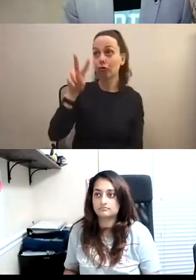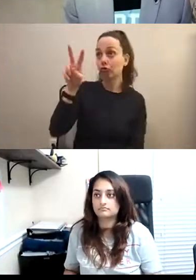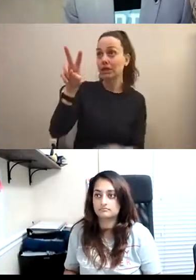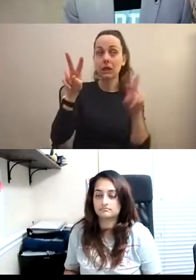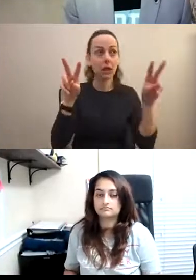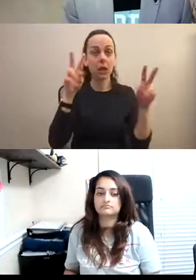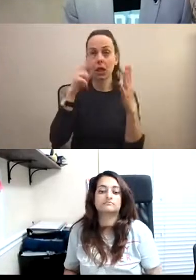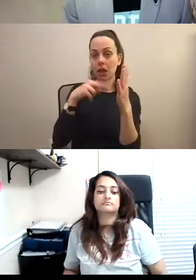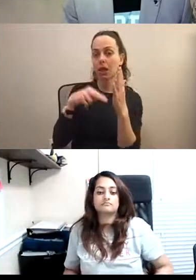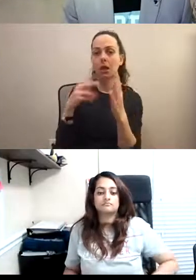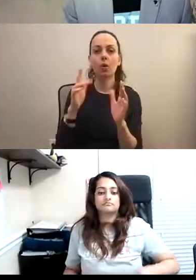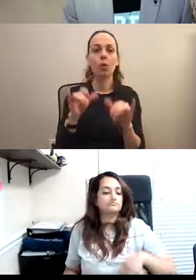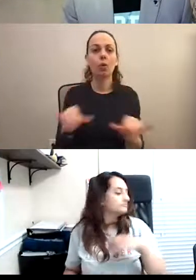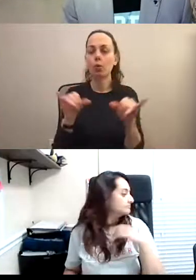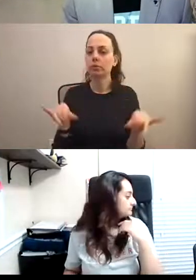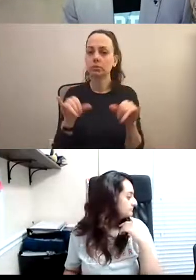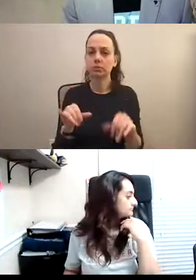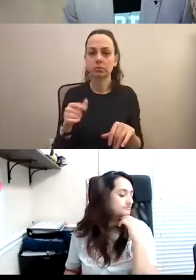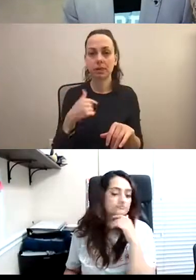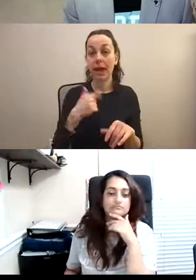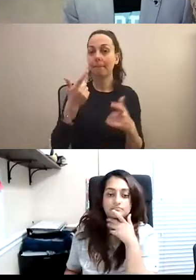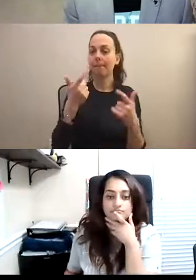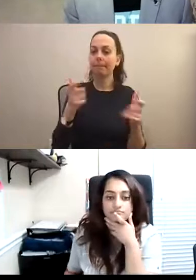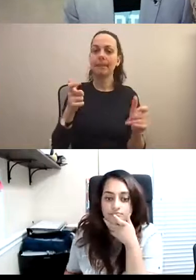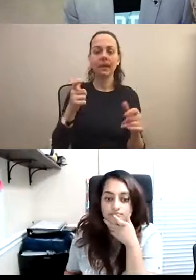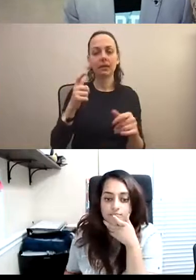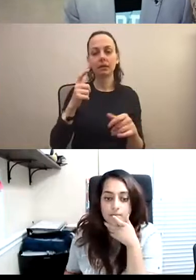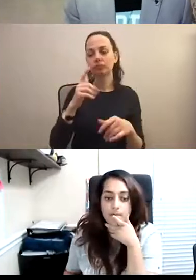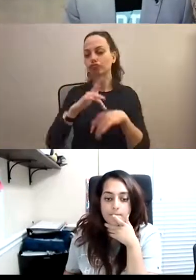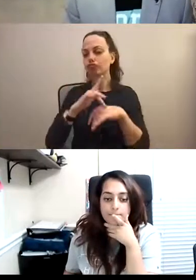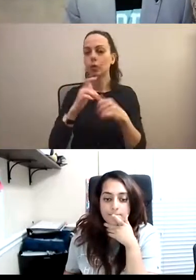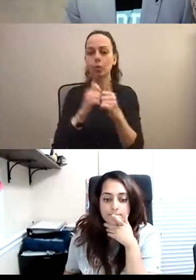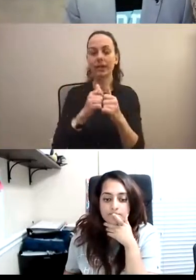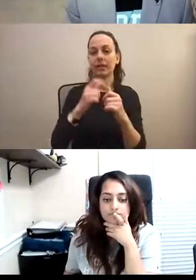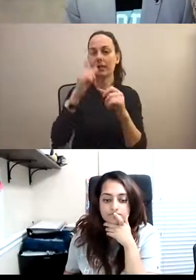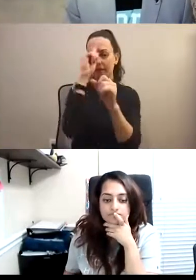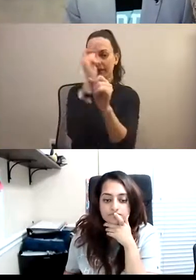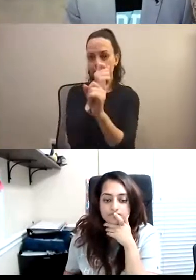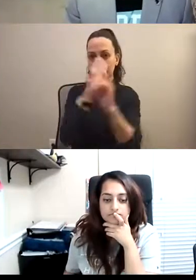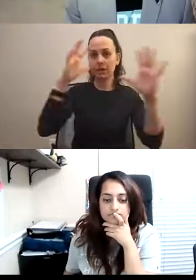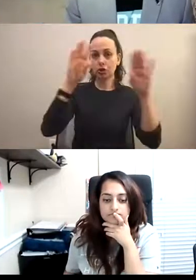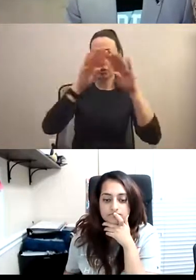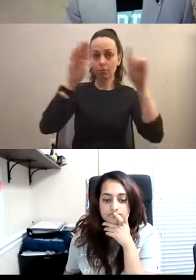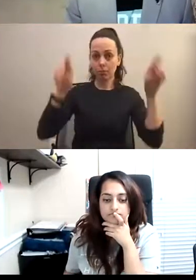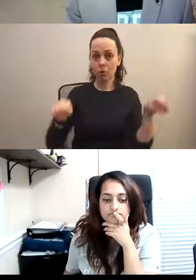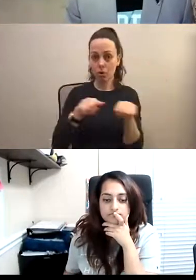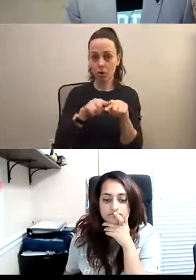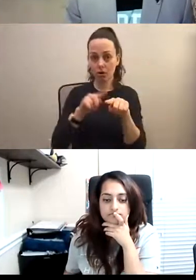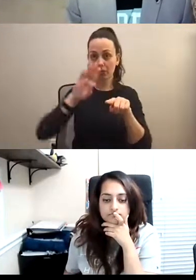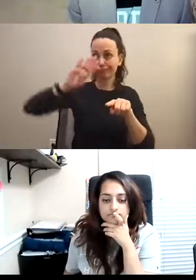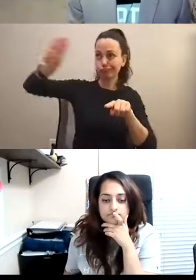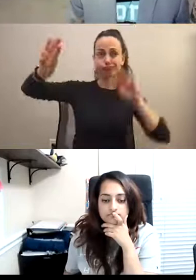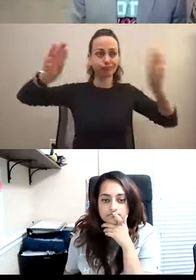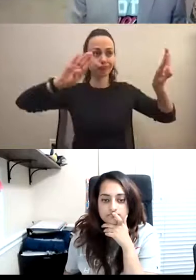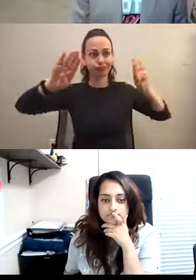things constantly. I'm a big vision board person. So I have vision boards all over my place as well. I just